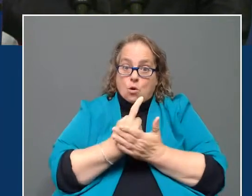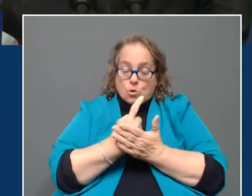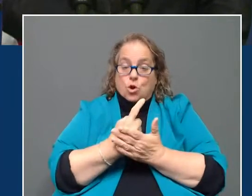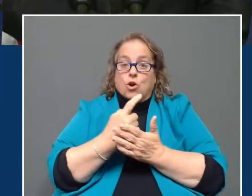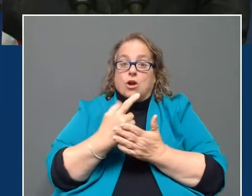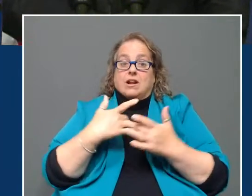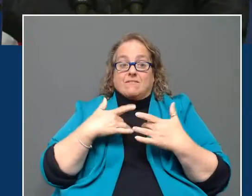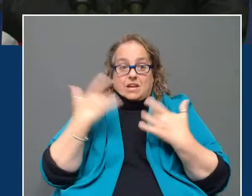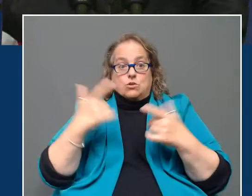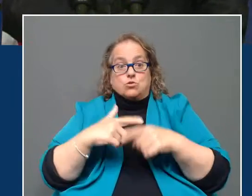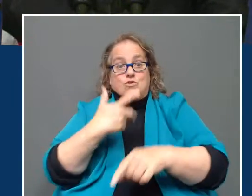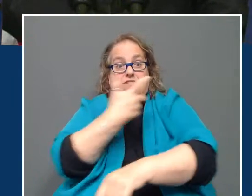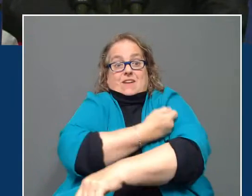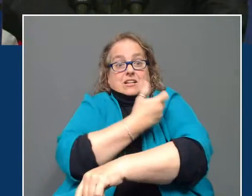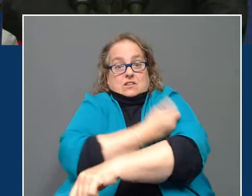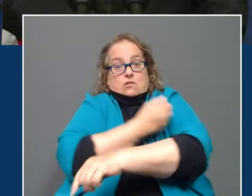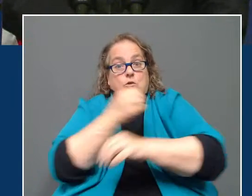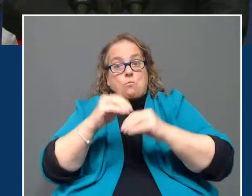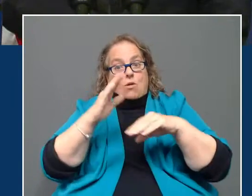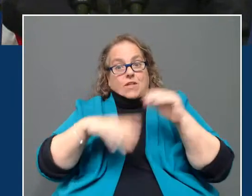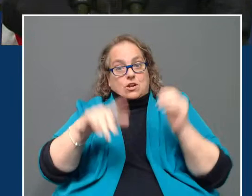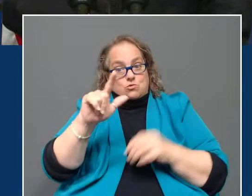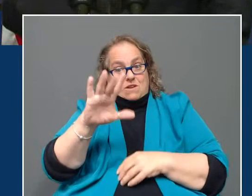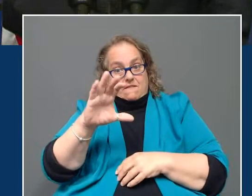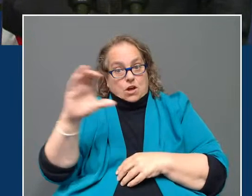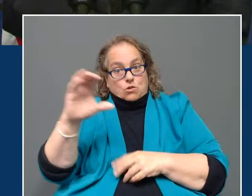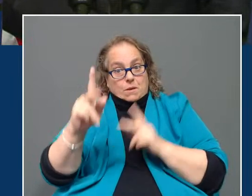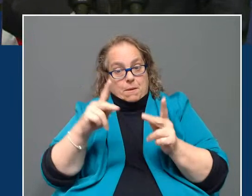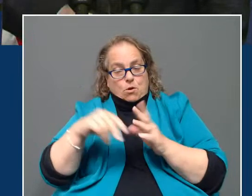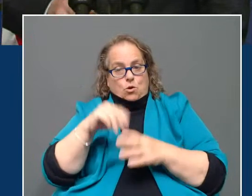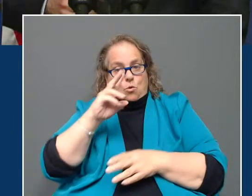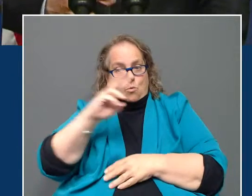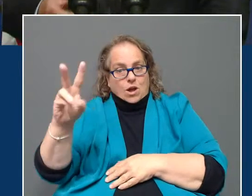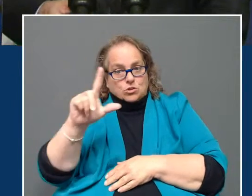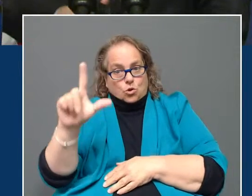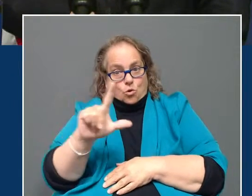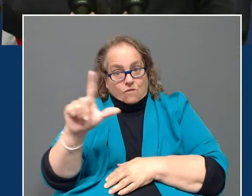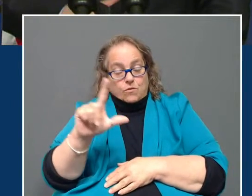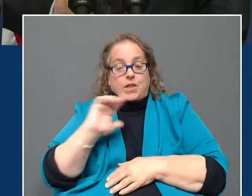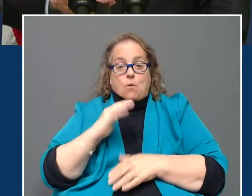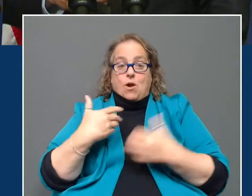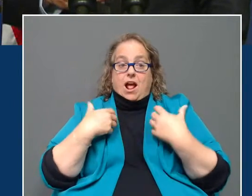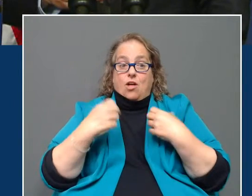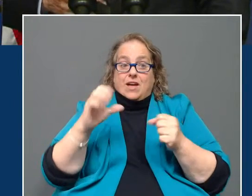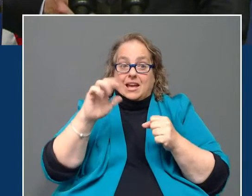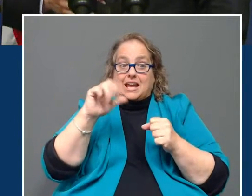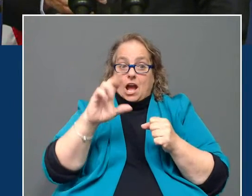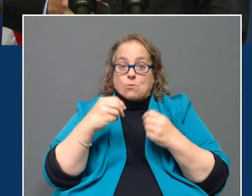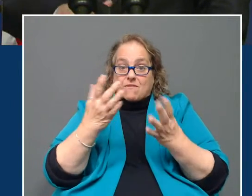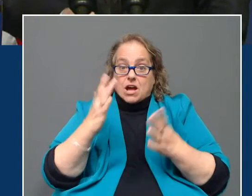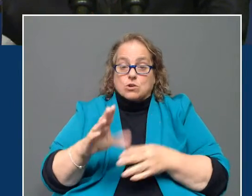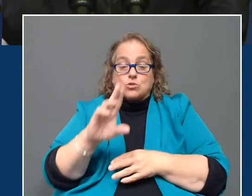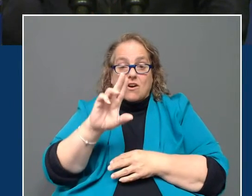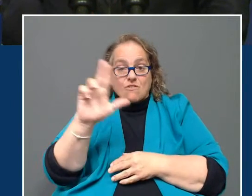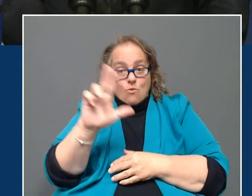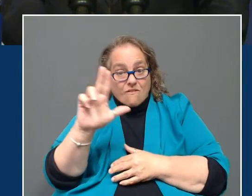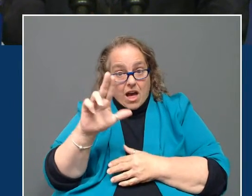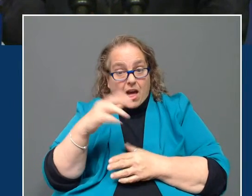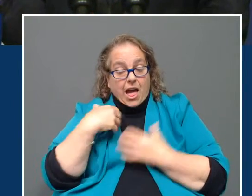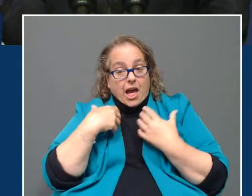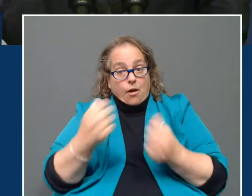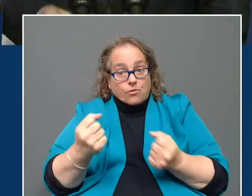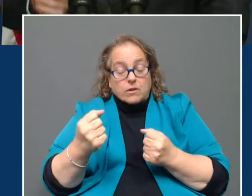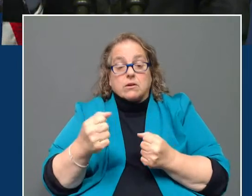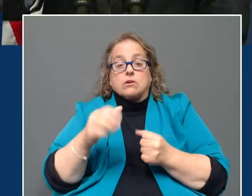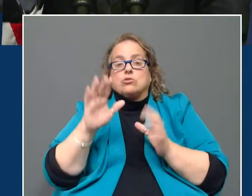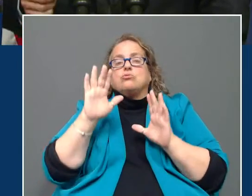people in West Louisville. Our health care providers throughout the Commonwealth, including U of L Health, have been great partners as